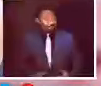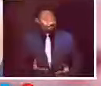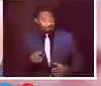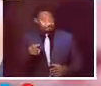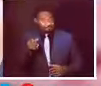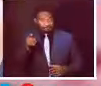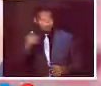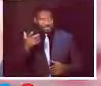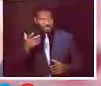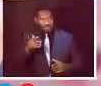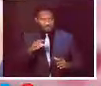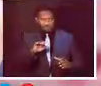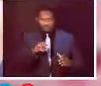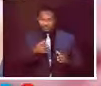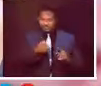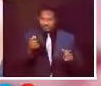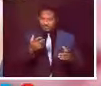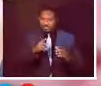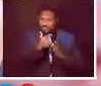these three,